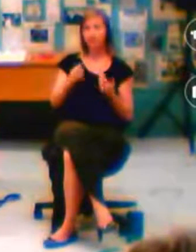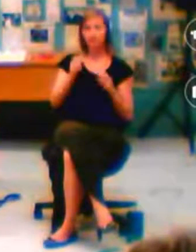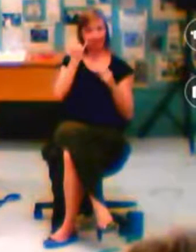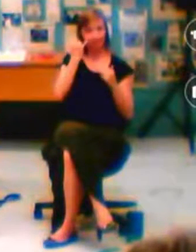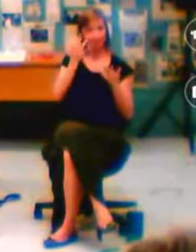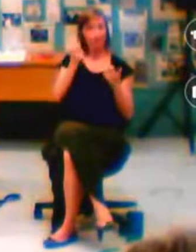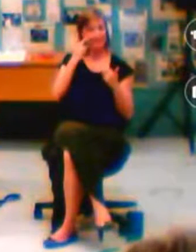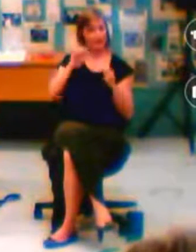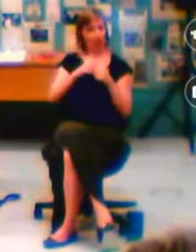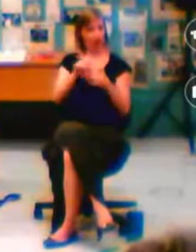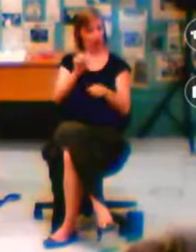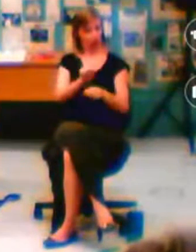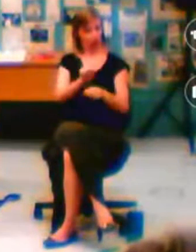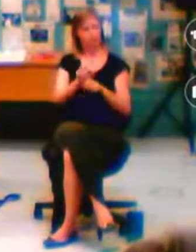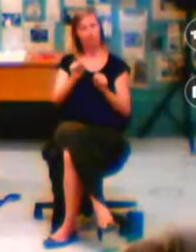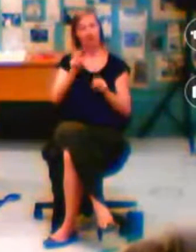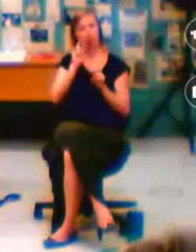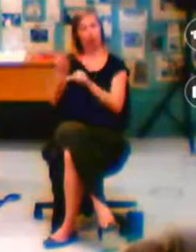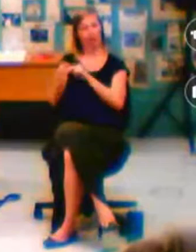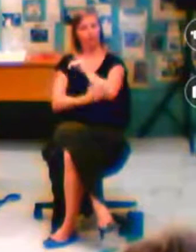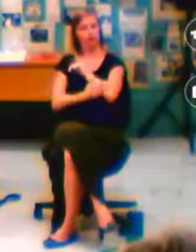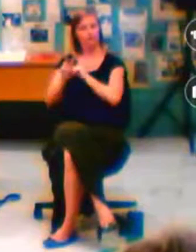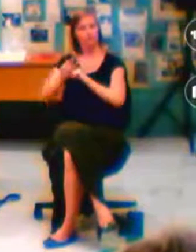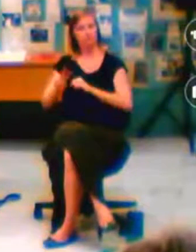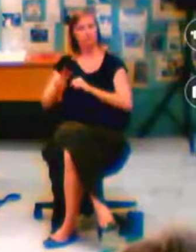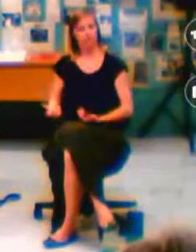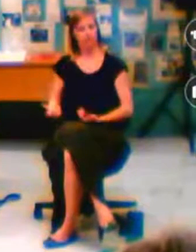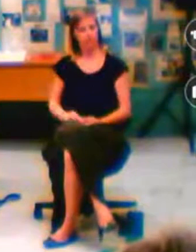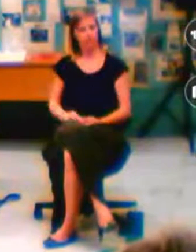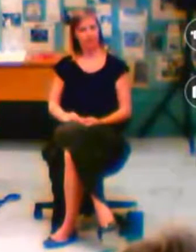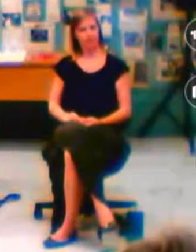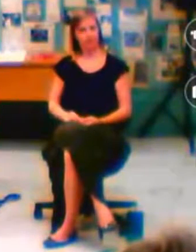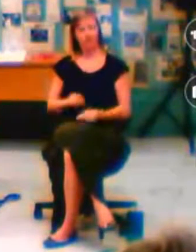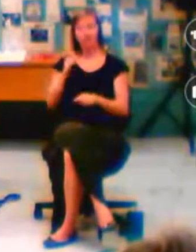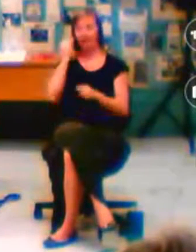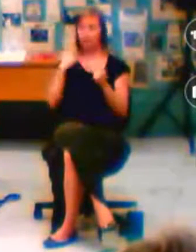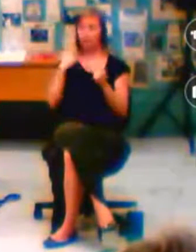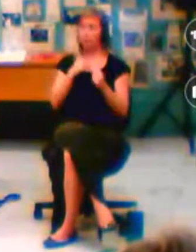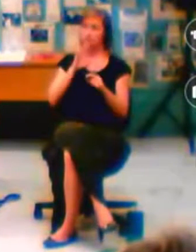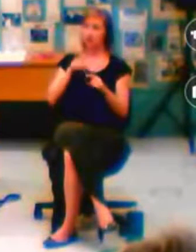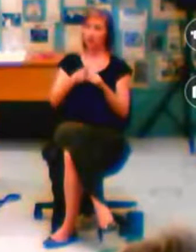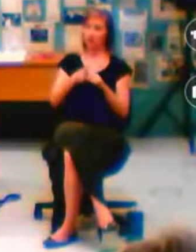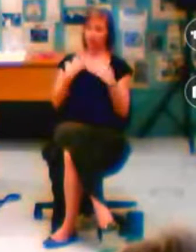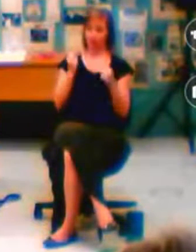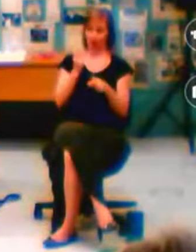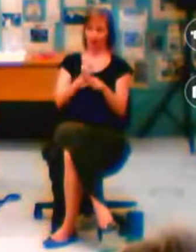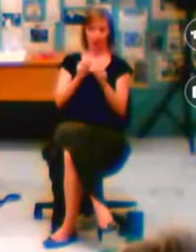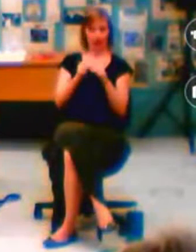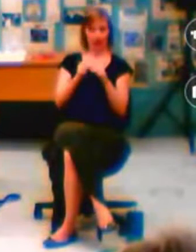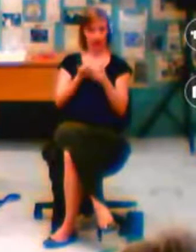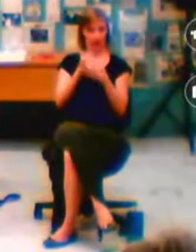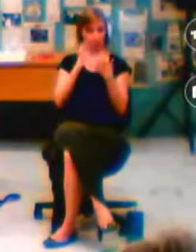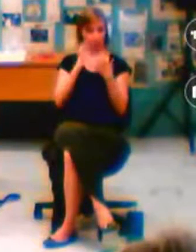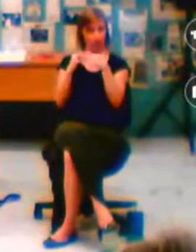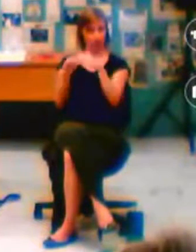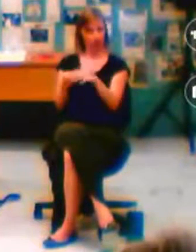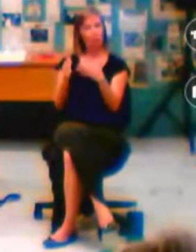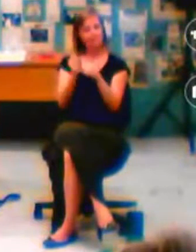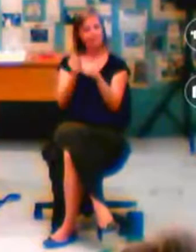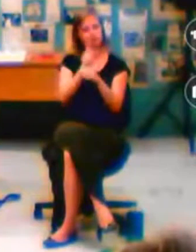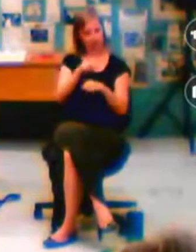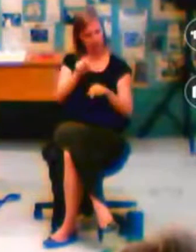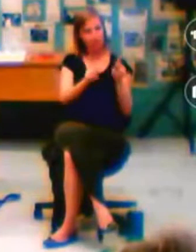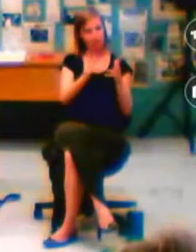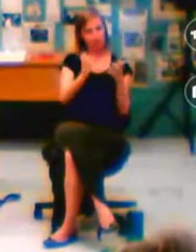You're having a government dictate to you who, what should be paid and who should do what. And we've seen how that works out. I mean, go look